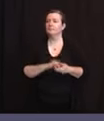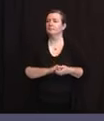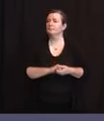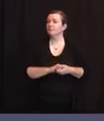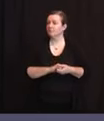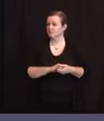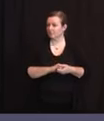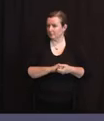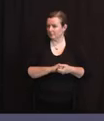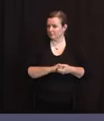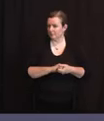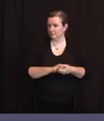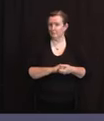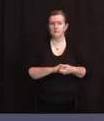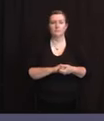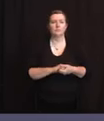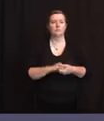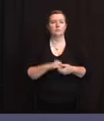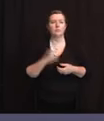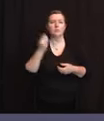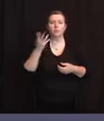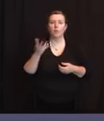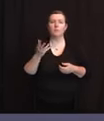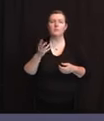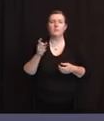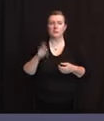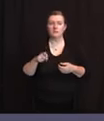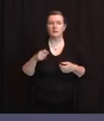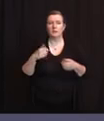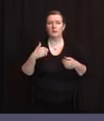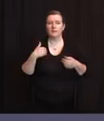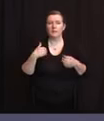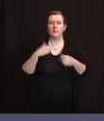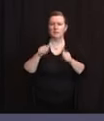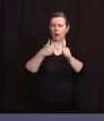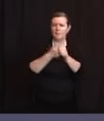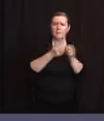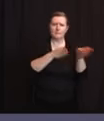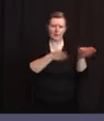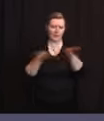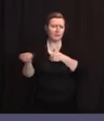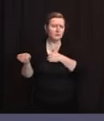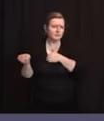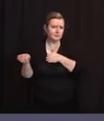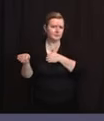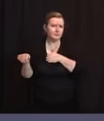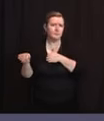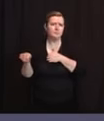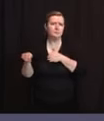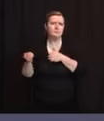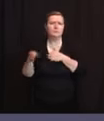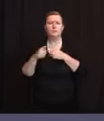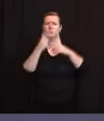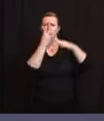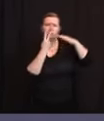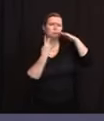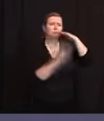We asked them to review and develop staff contingency plans to mitigate anticipated shortages.